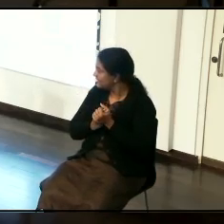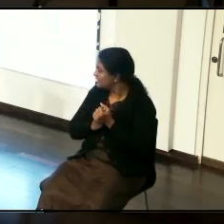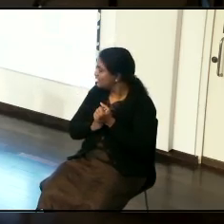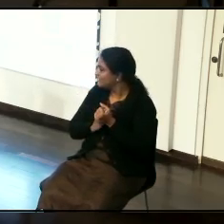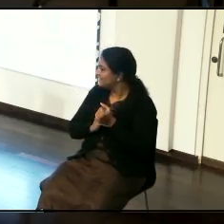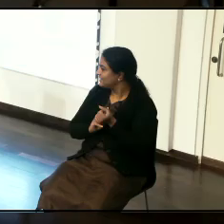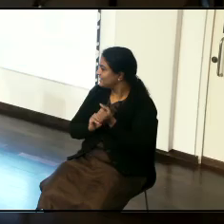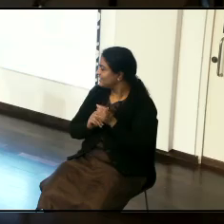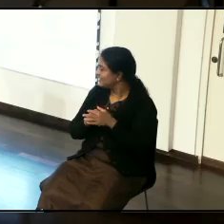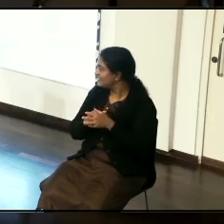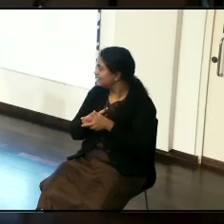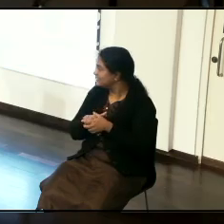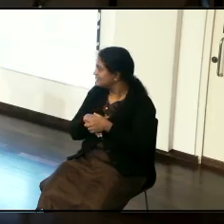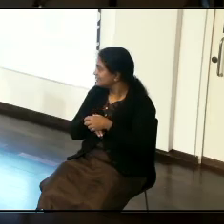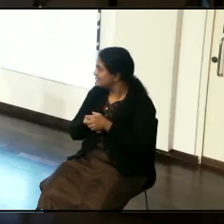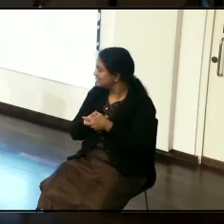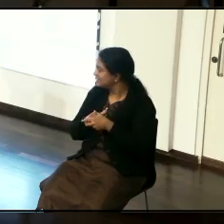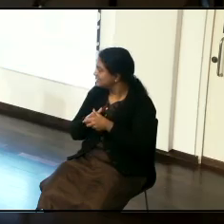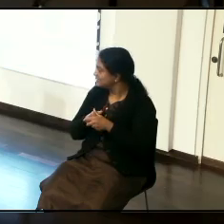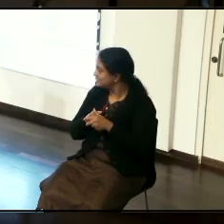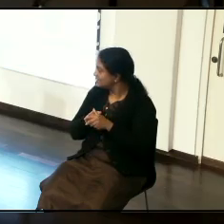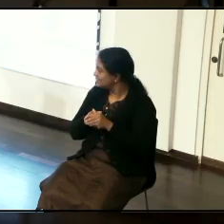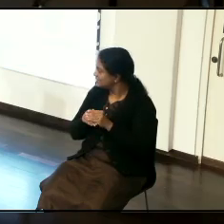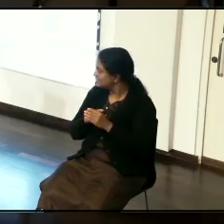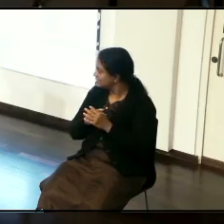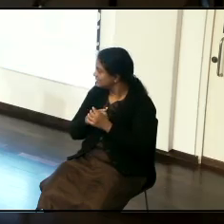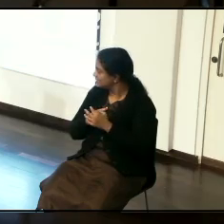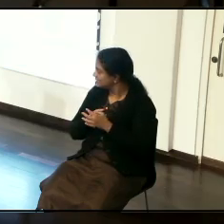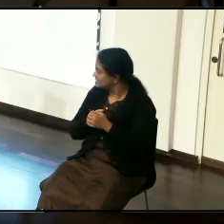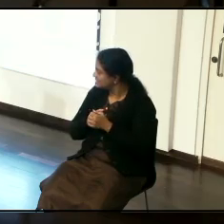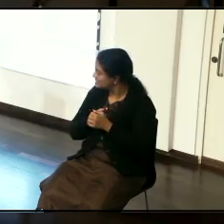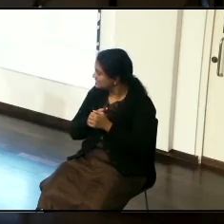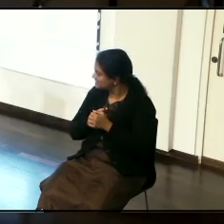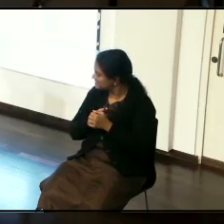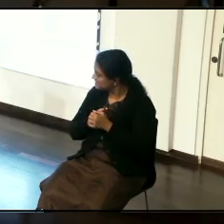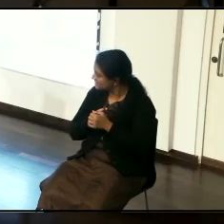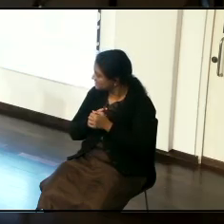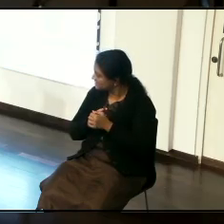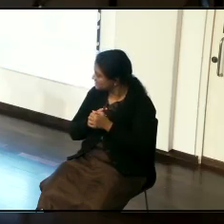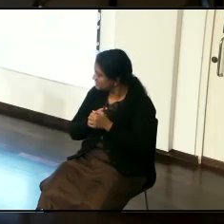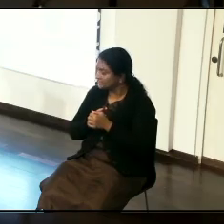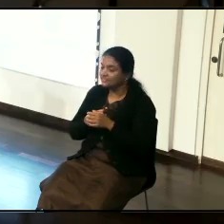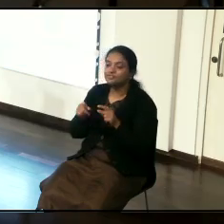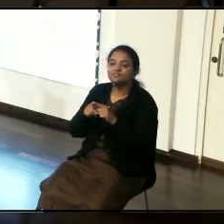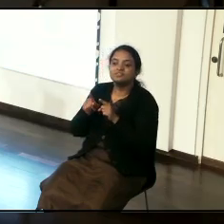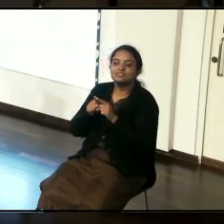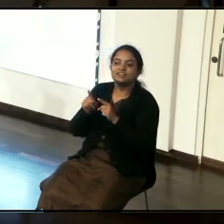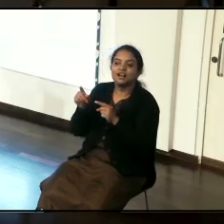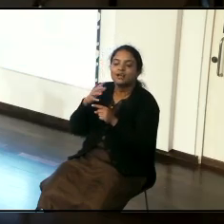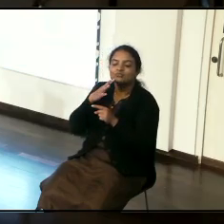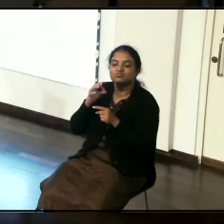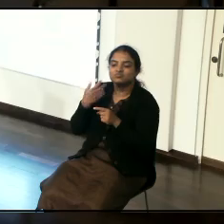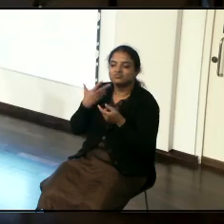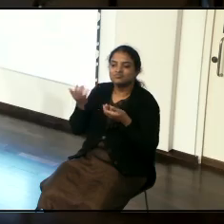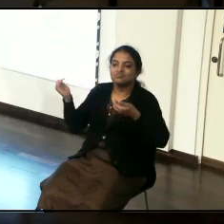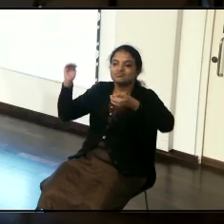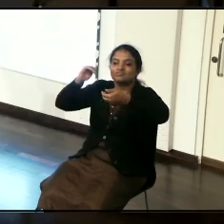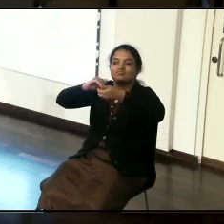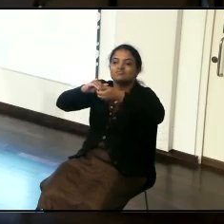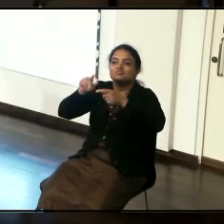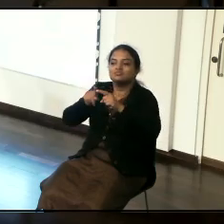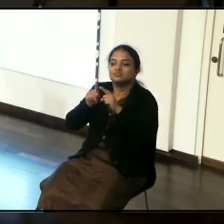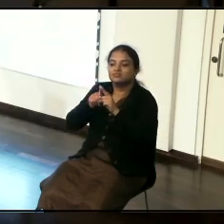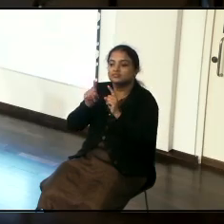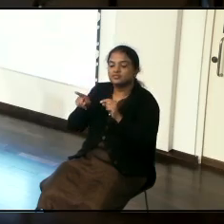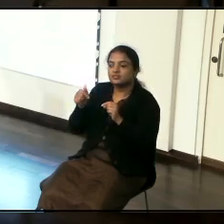Yeah. That's true, and I'd like to add also that it was a very collaborative process in which even the